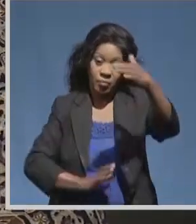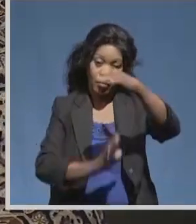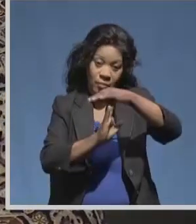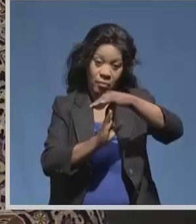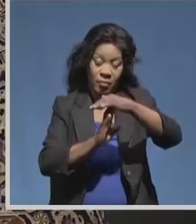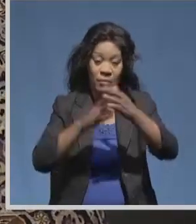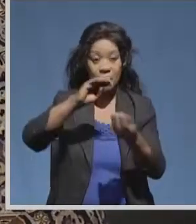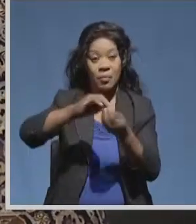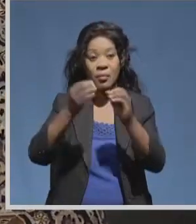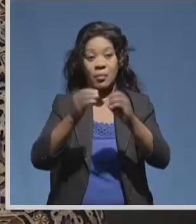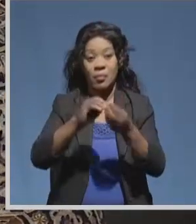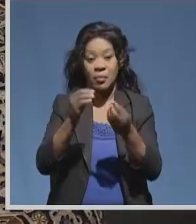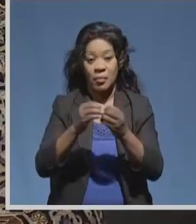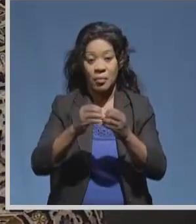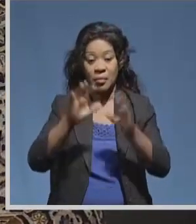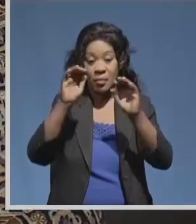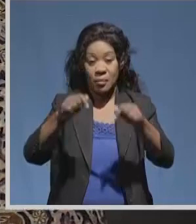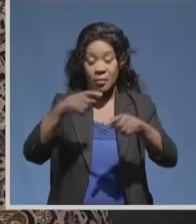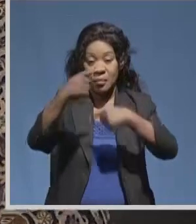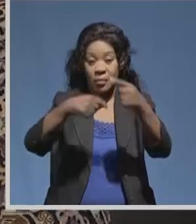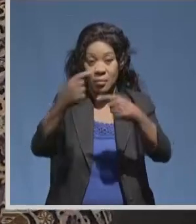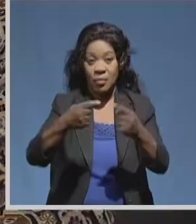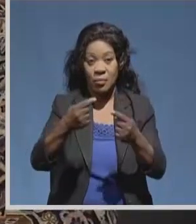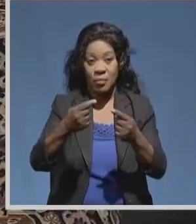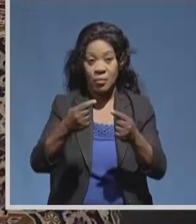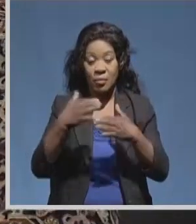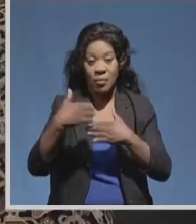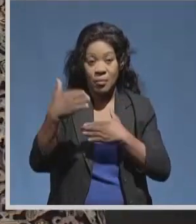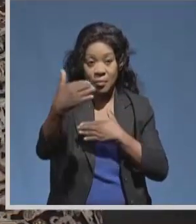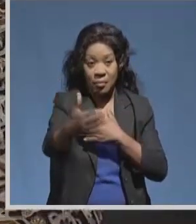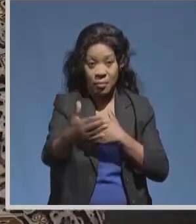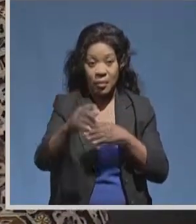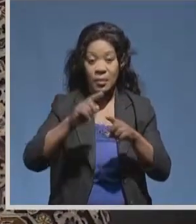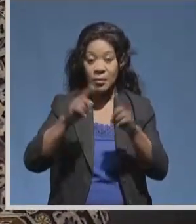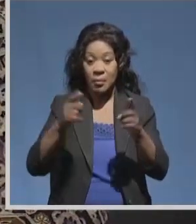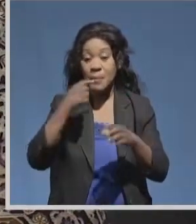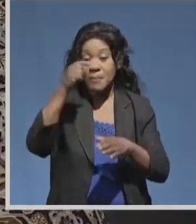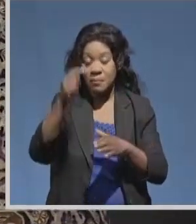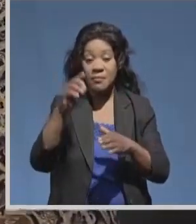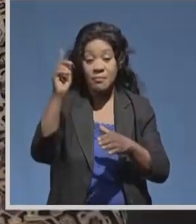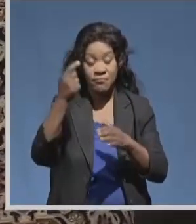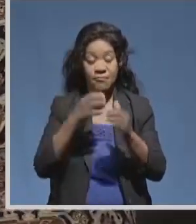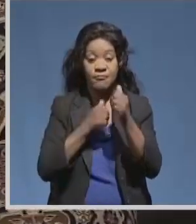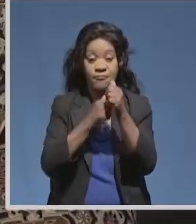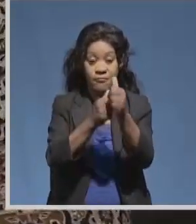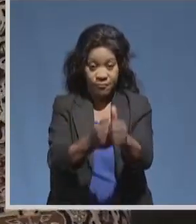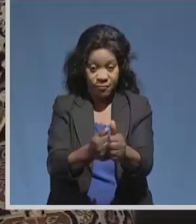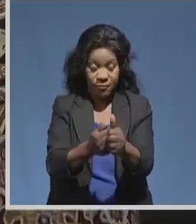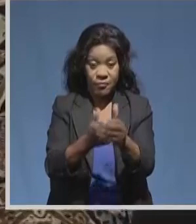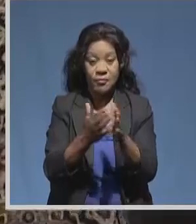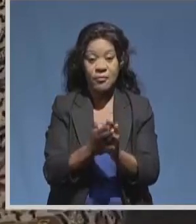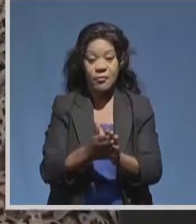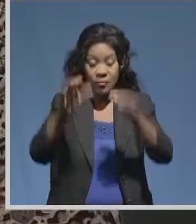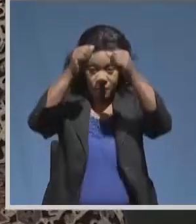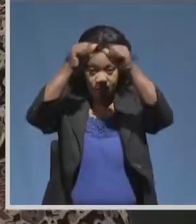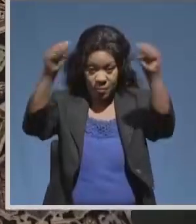go ahead, but at the end of the day, again, the key term in the President's speech there was May, and the normal we are talking about is